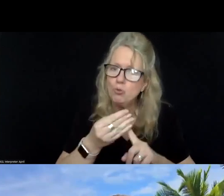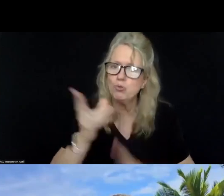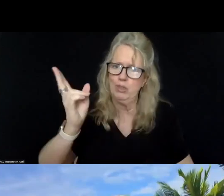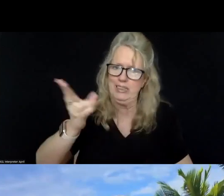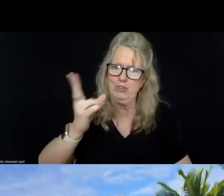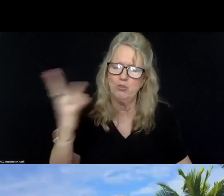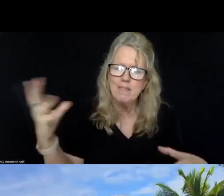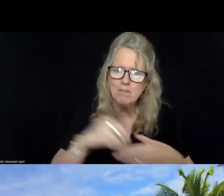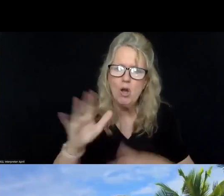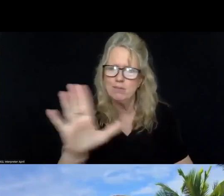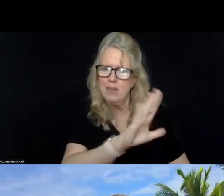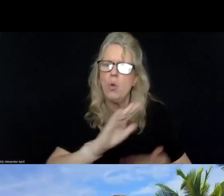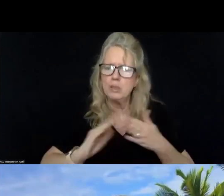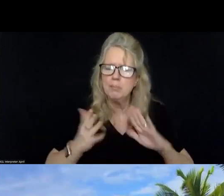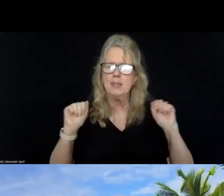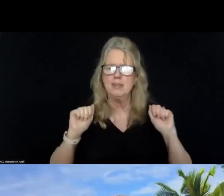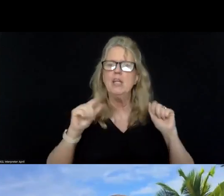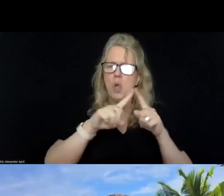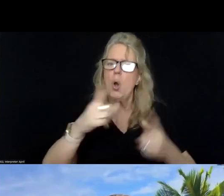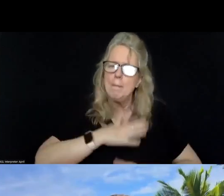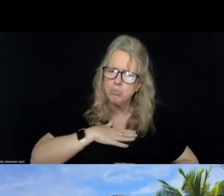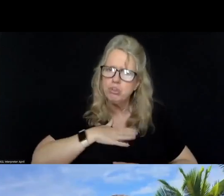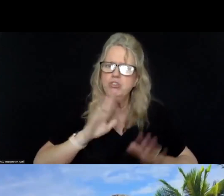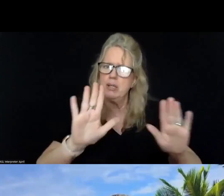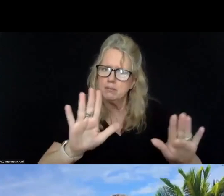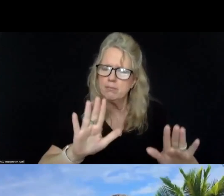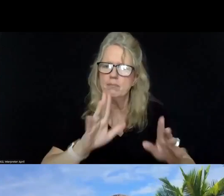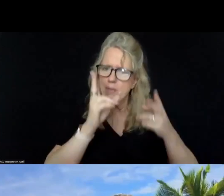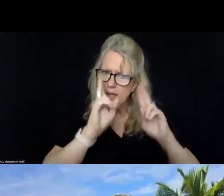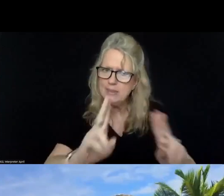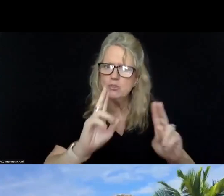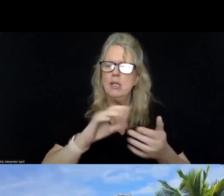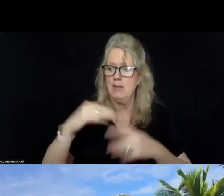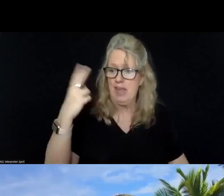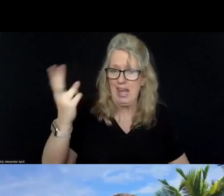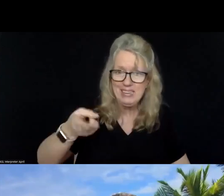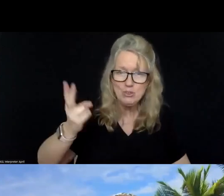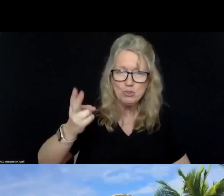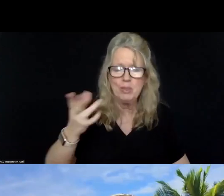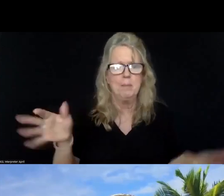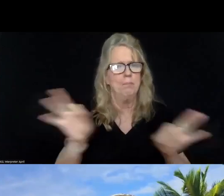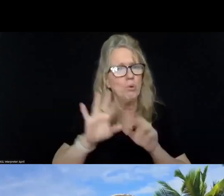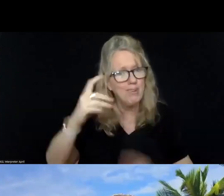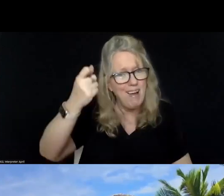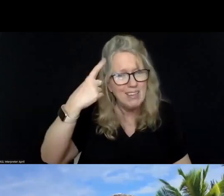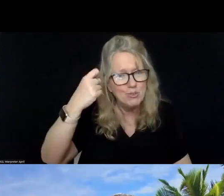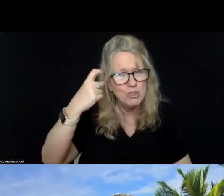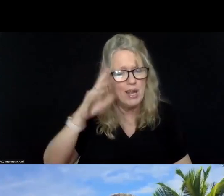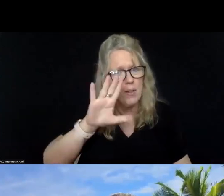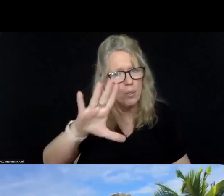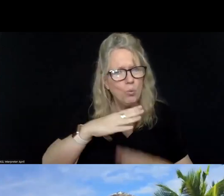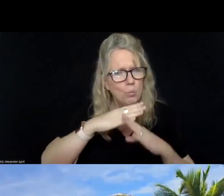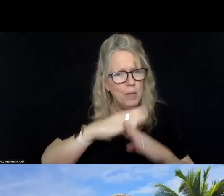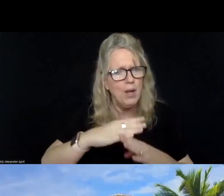those communities. And that to appreciate those histories means that you also need to understand those barriers